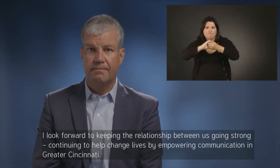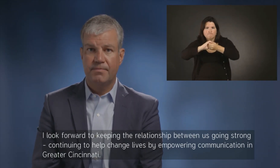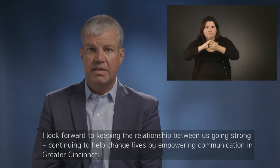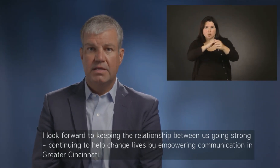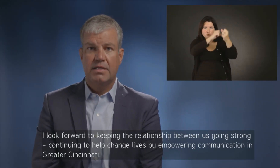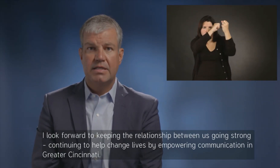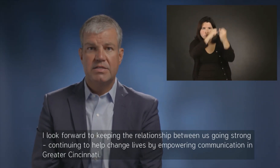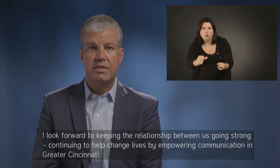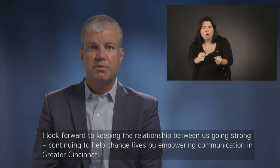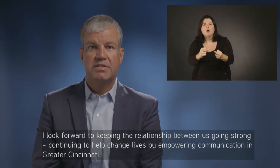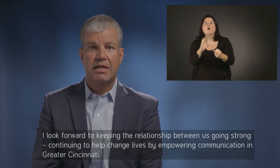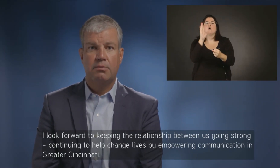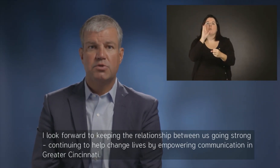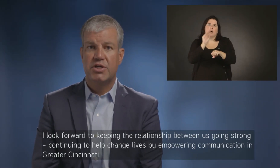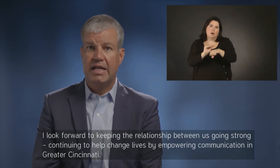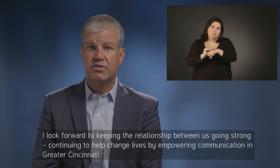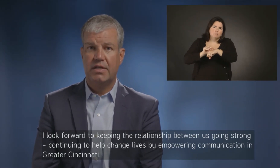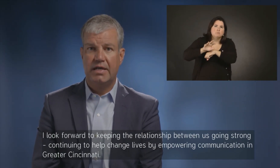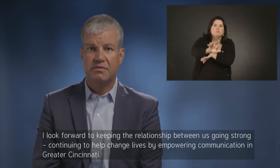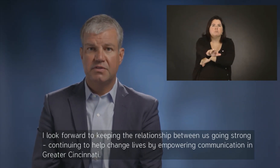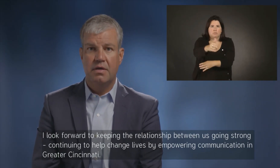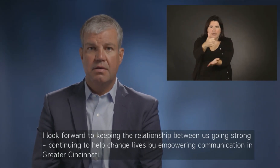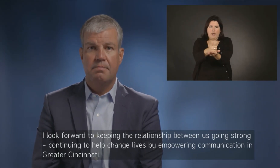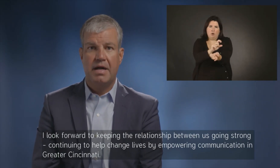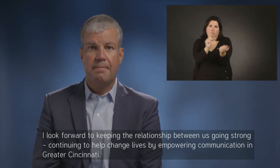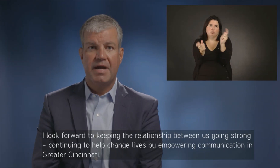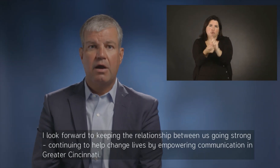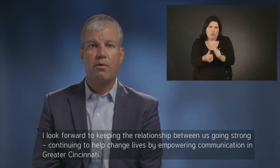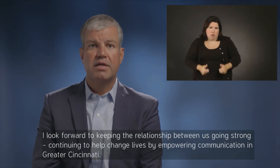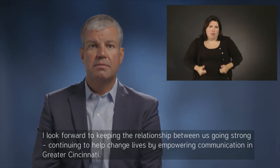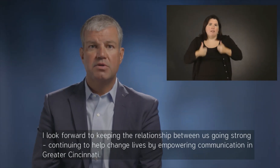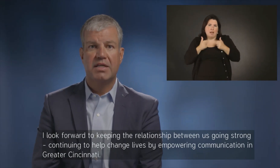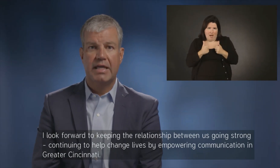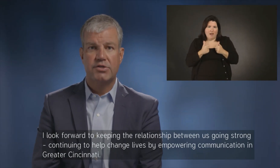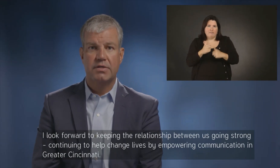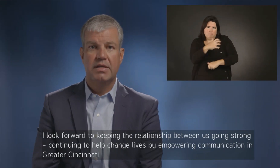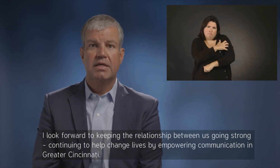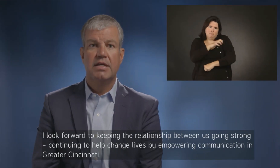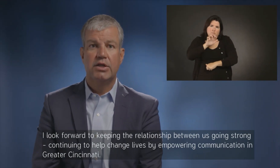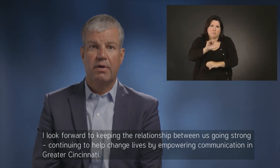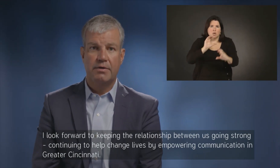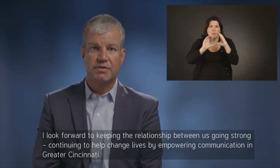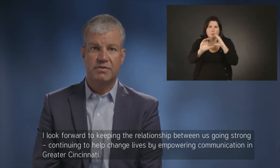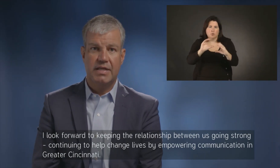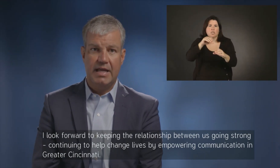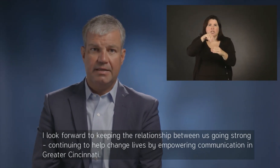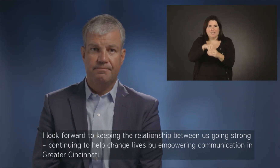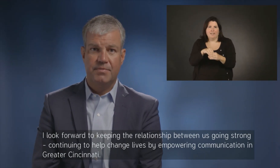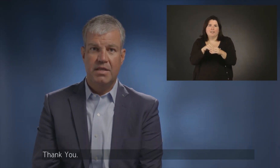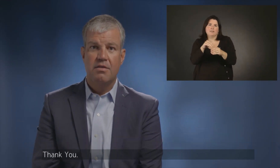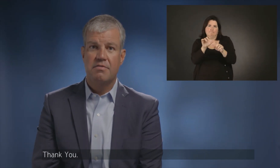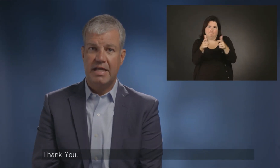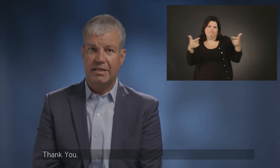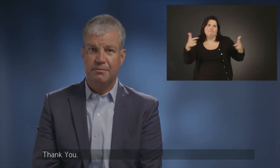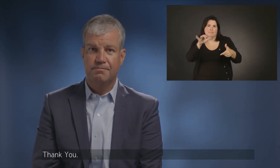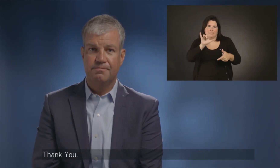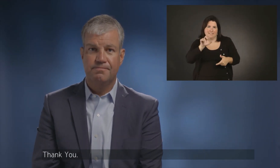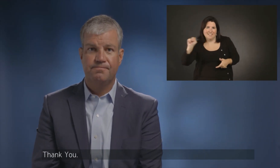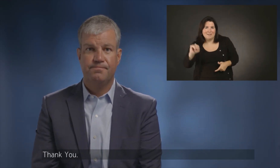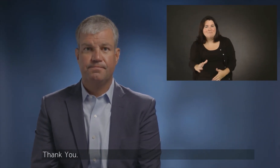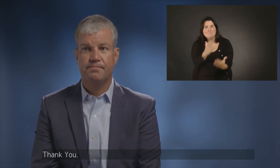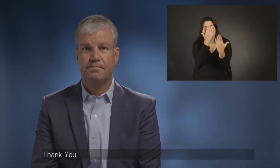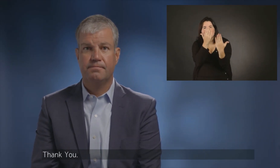strong, continuing to help change lives by empowering communication in Greater Cincinnati. Thank you.